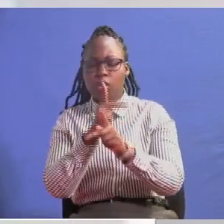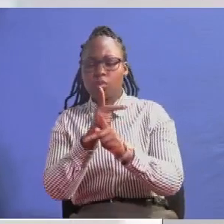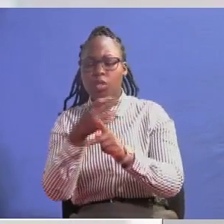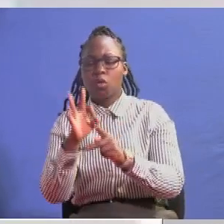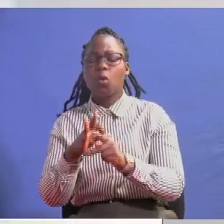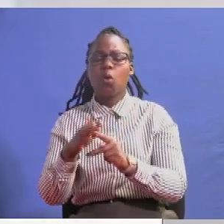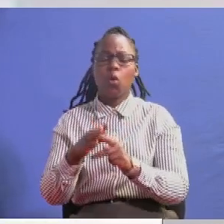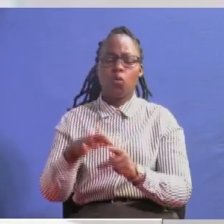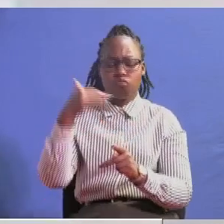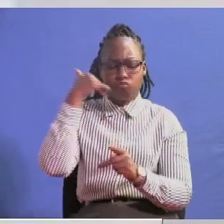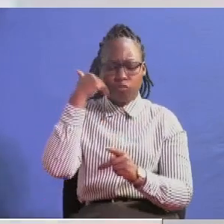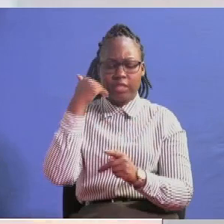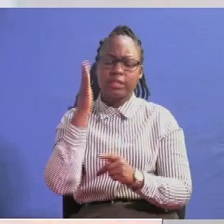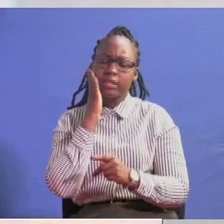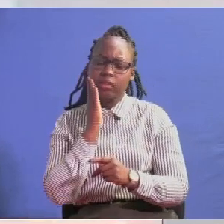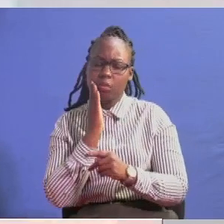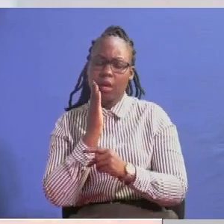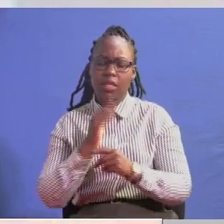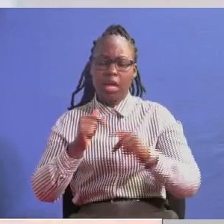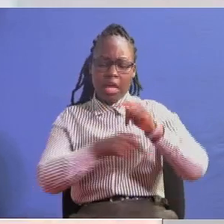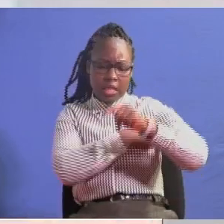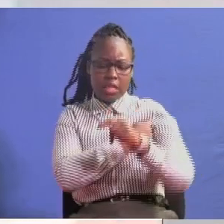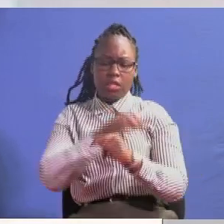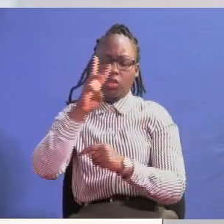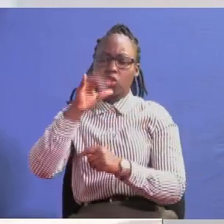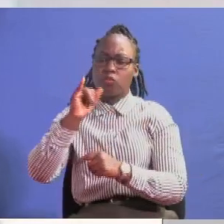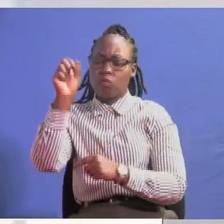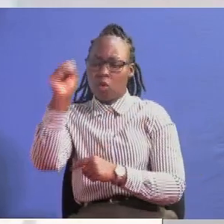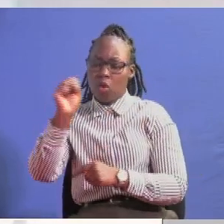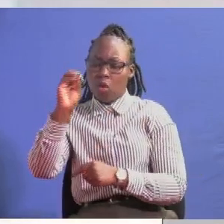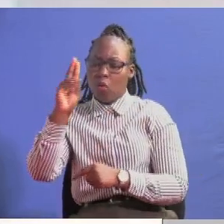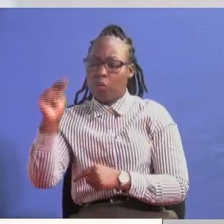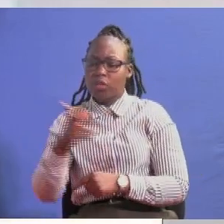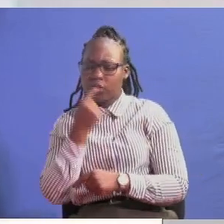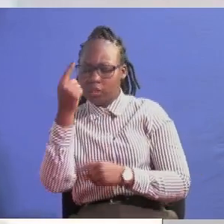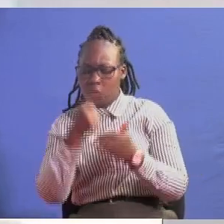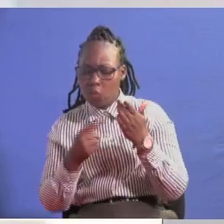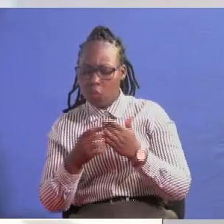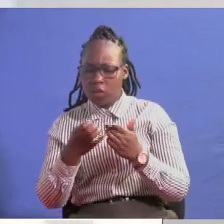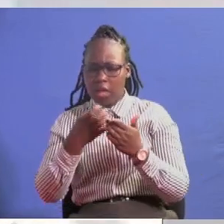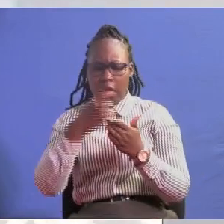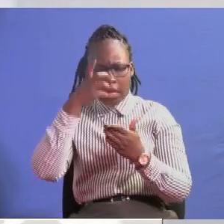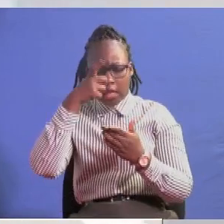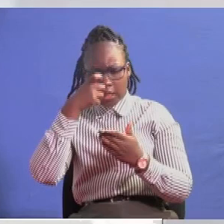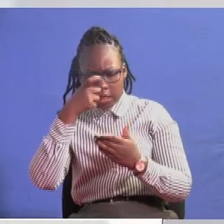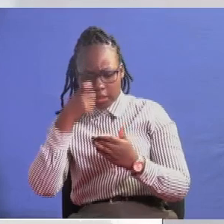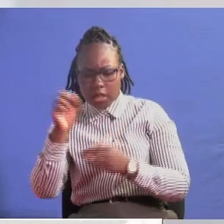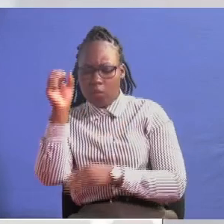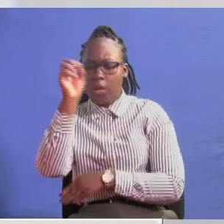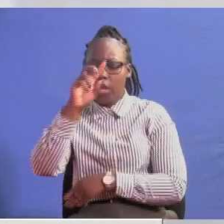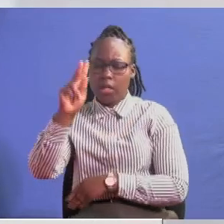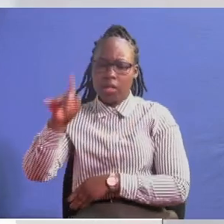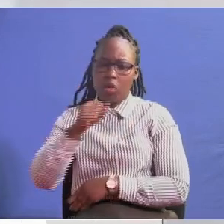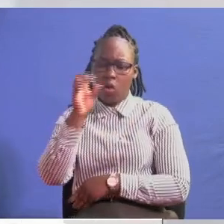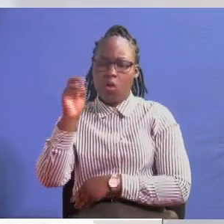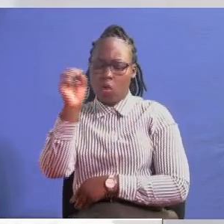ailing mother. Tigithi location chief Wilson Duo confirmed the incident, saying that the suspect, Joseph Gitahi, later